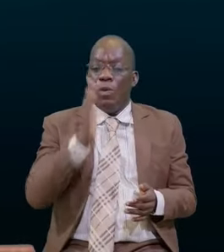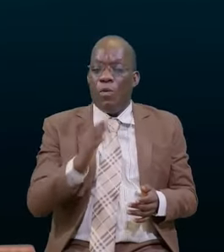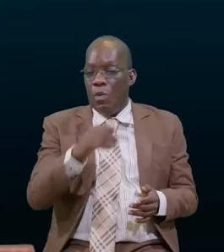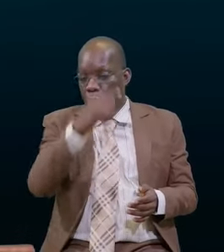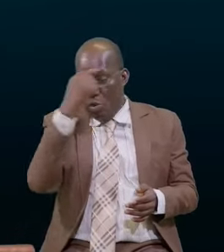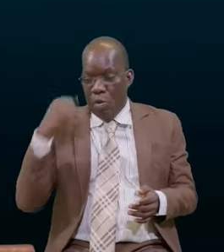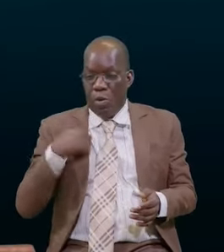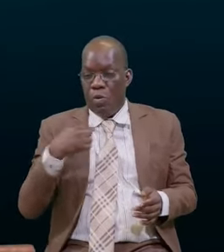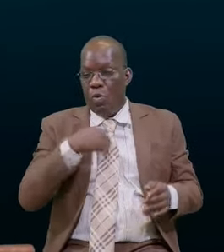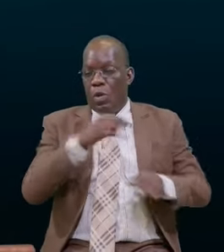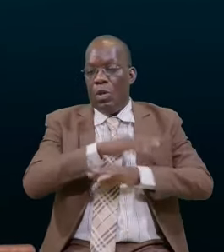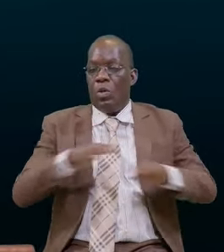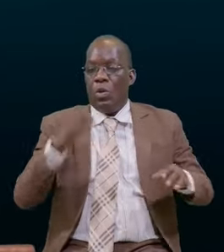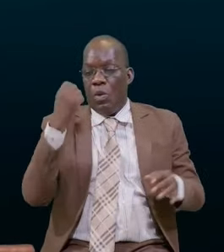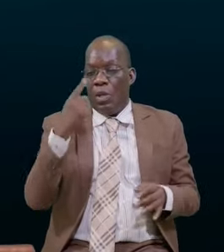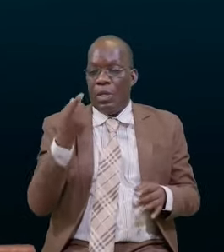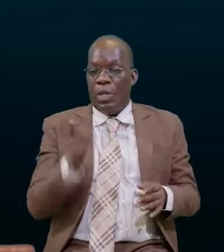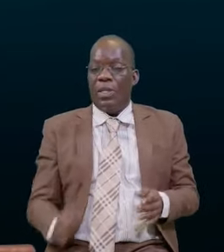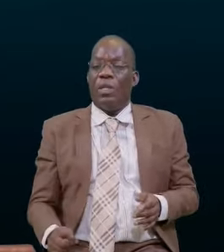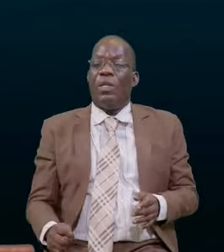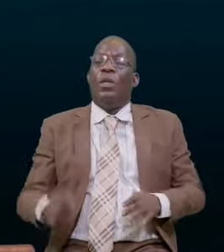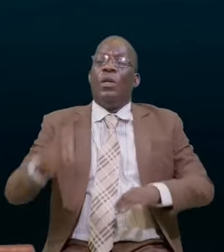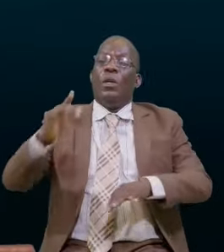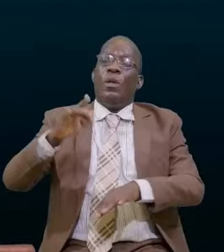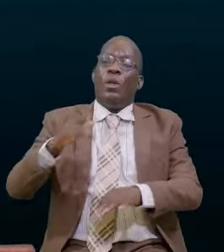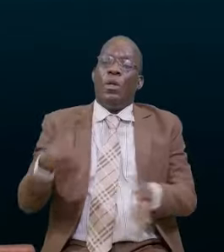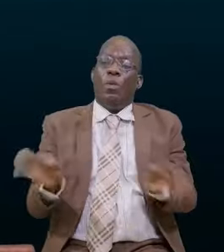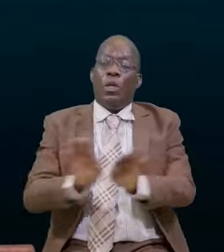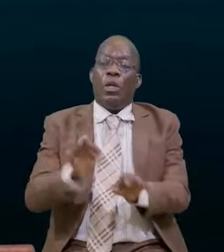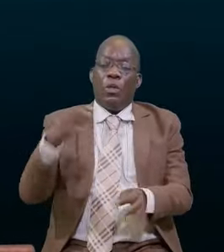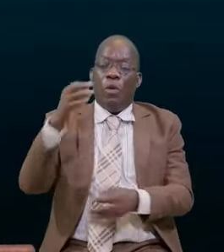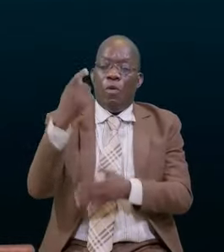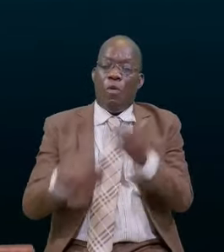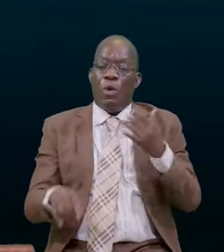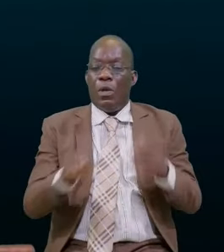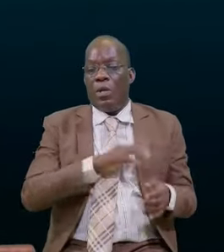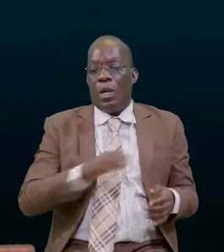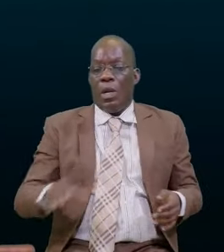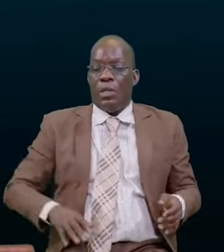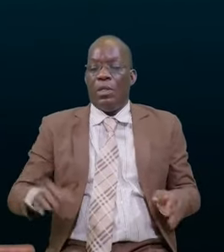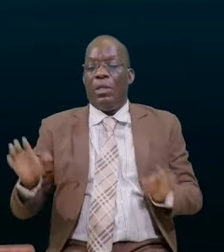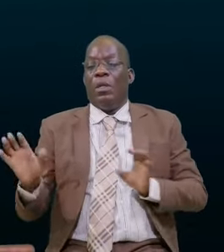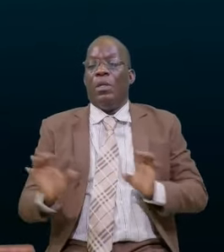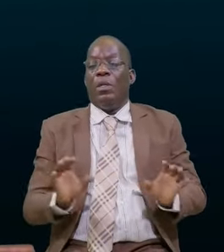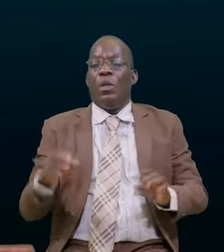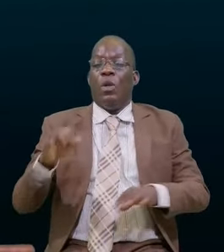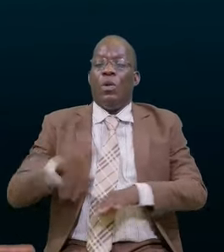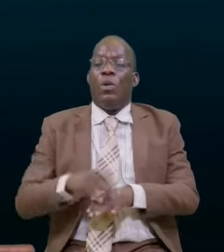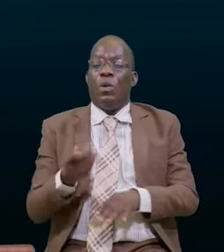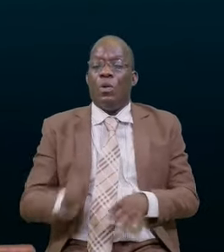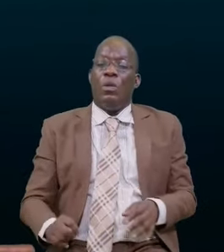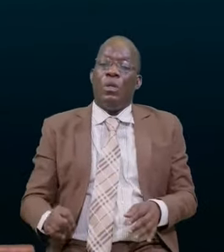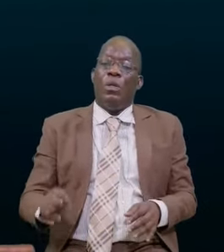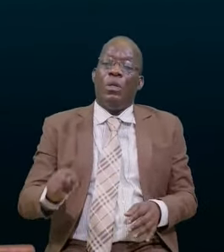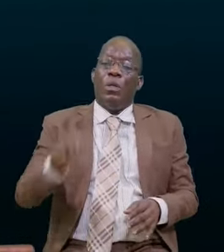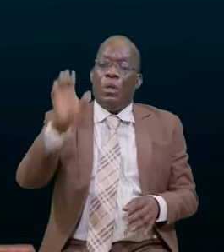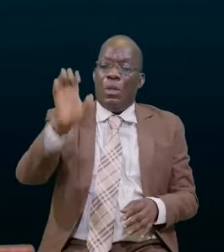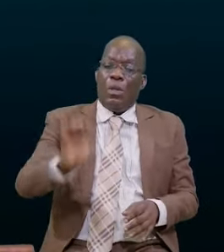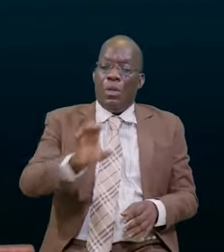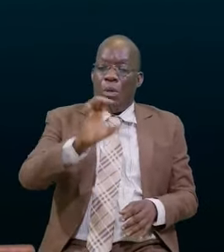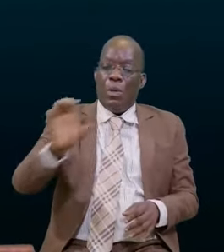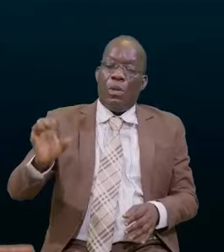did on the cross the question is did Jesus Christ die so just